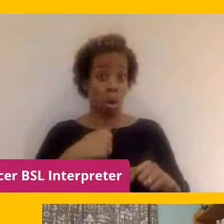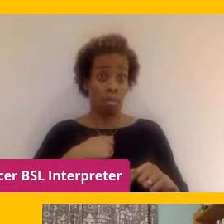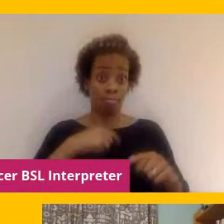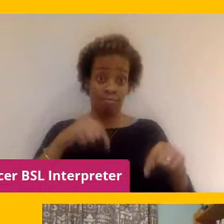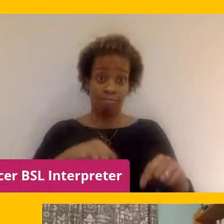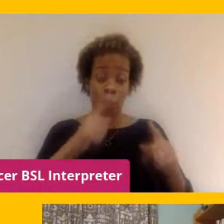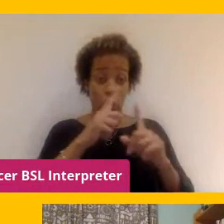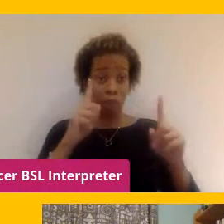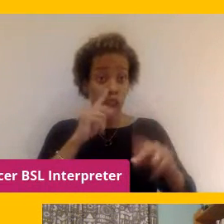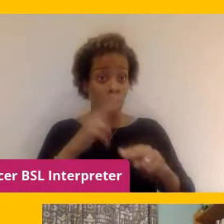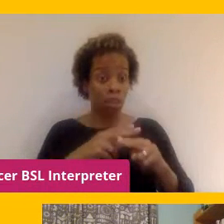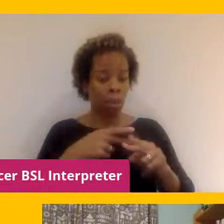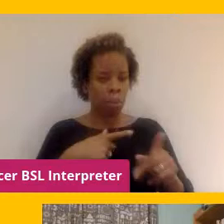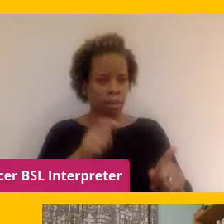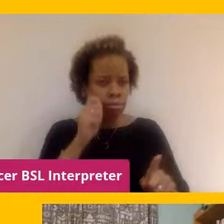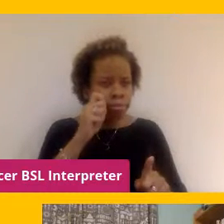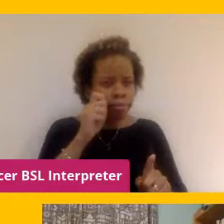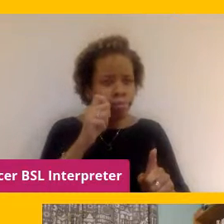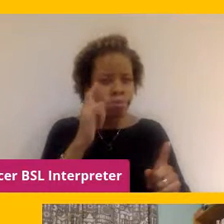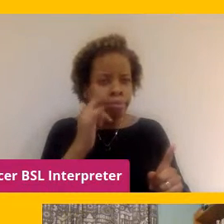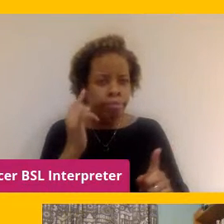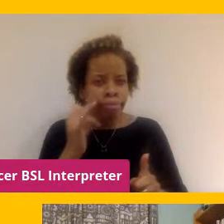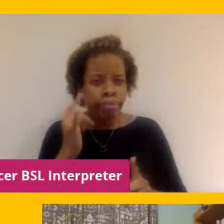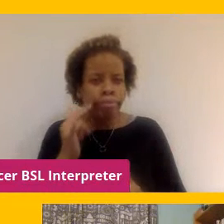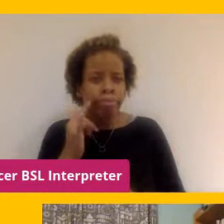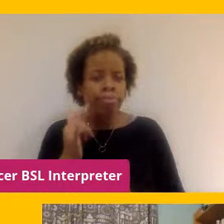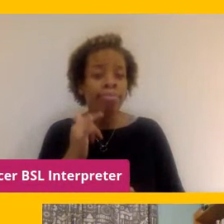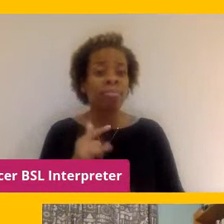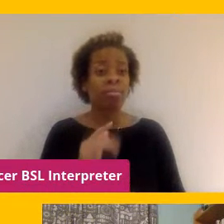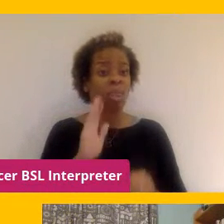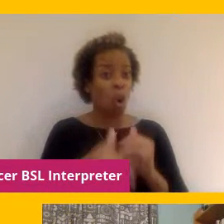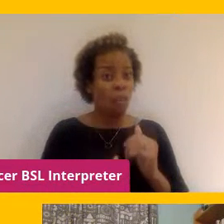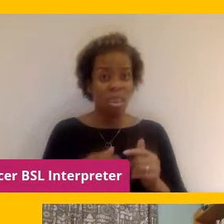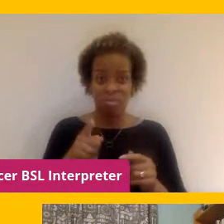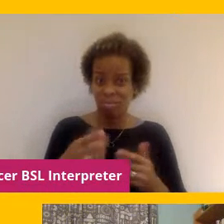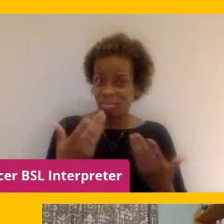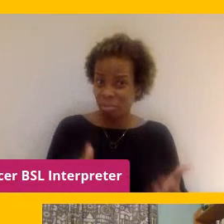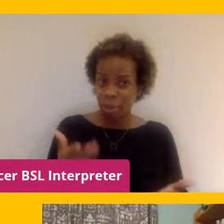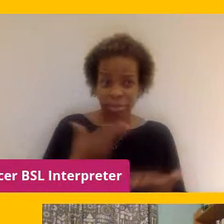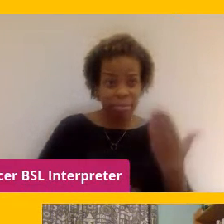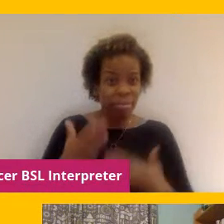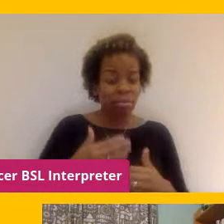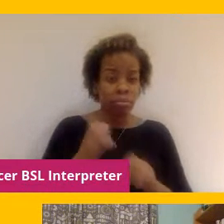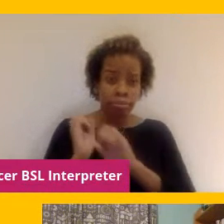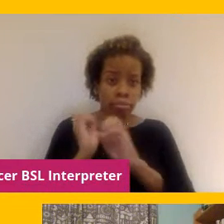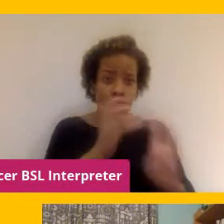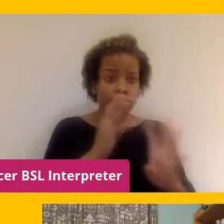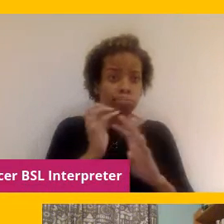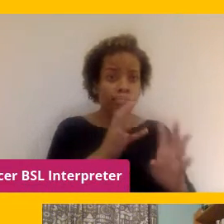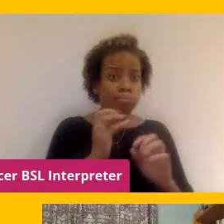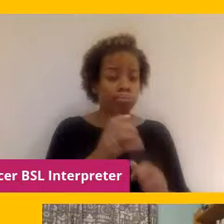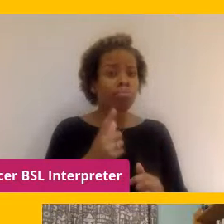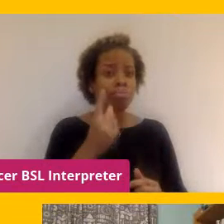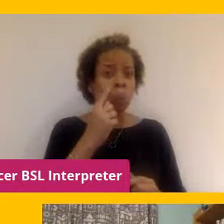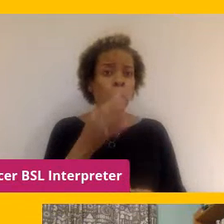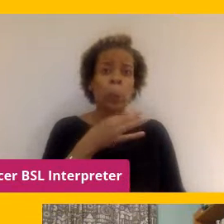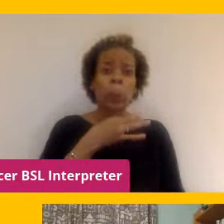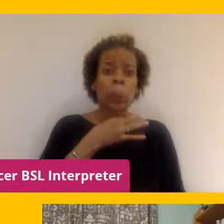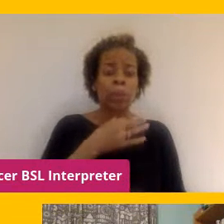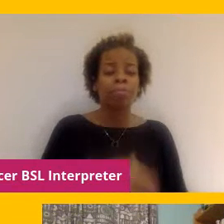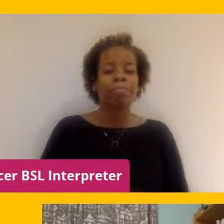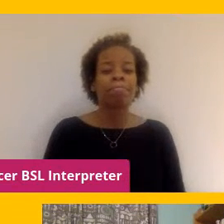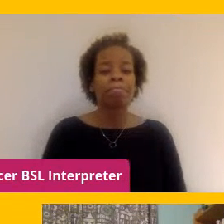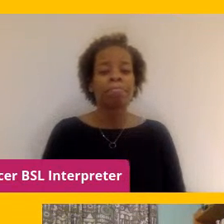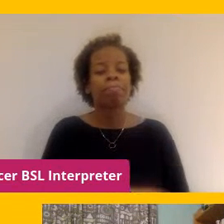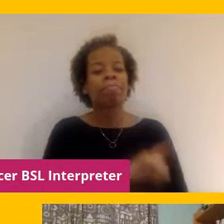Sheffield, precisely for those reasons that you raised, including the footfall sort of issue. Our second question is another one for you, I